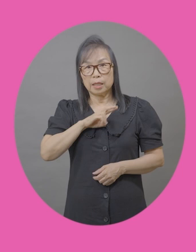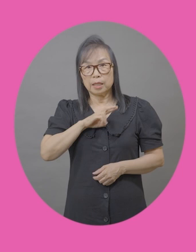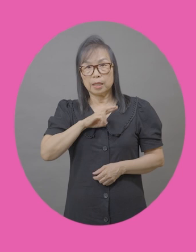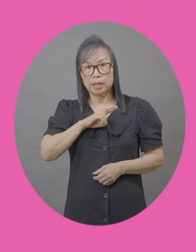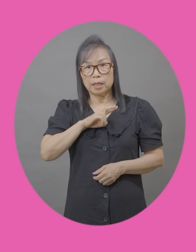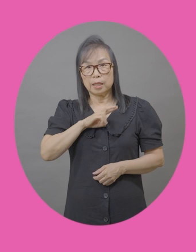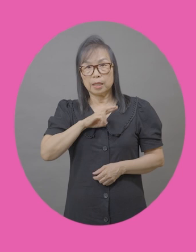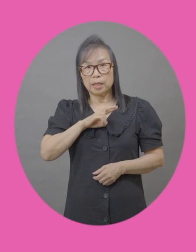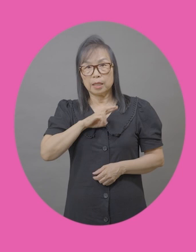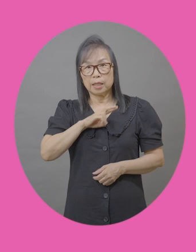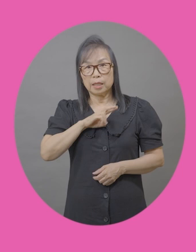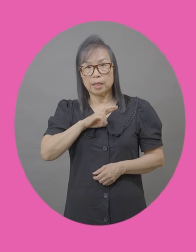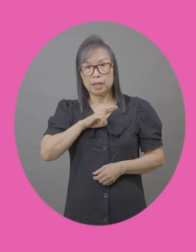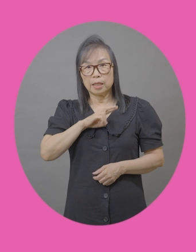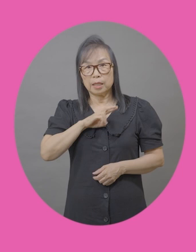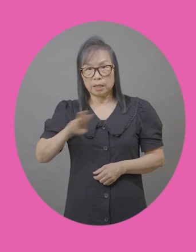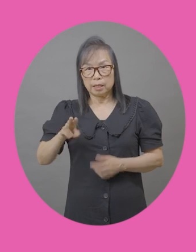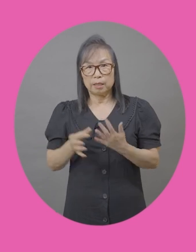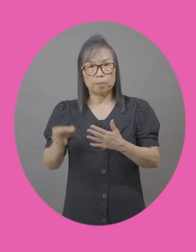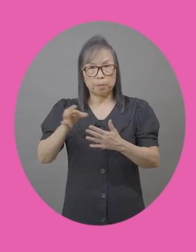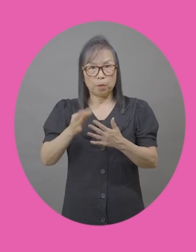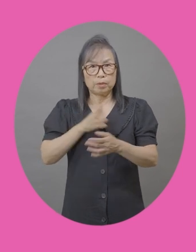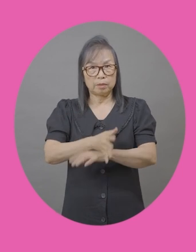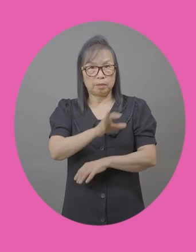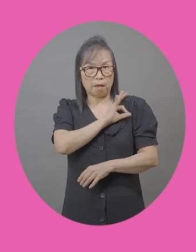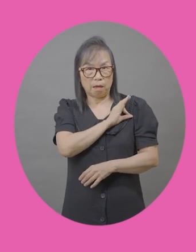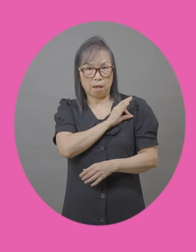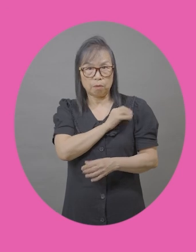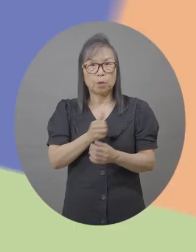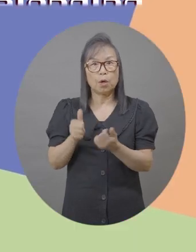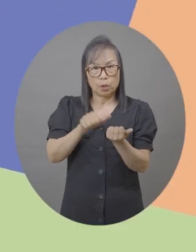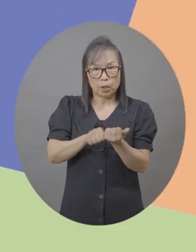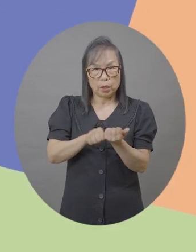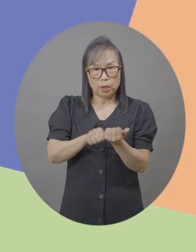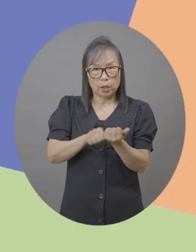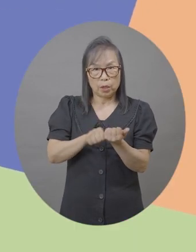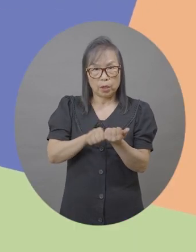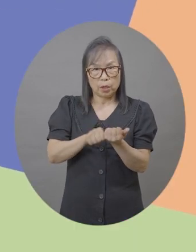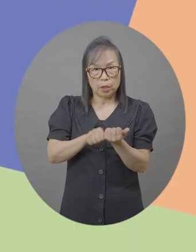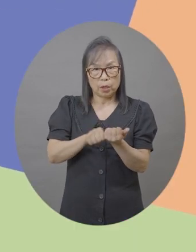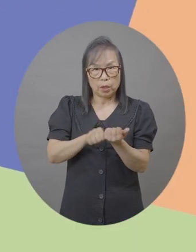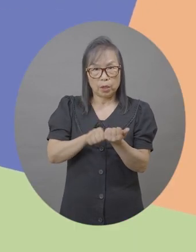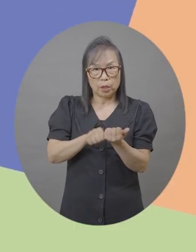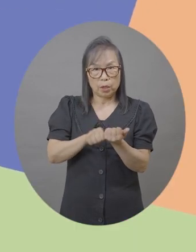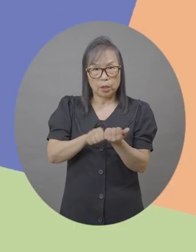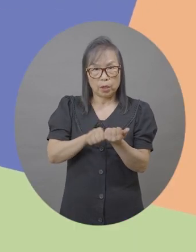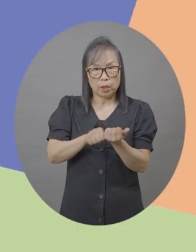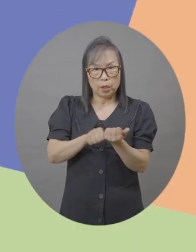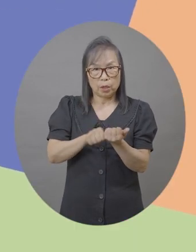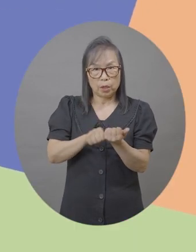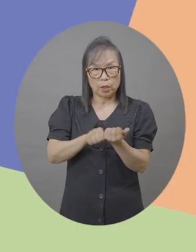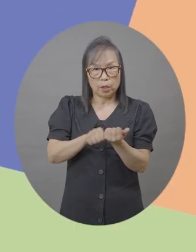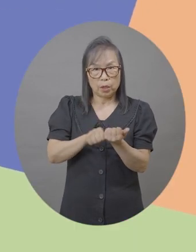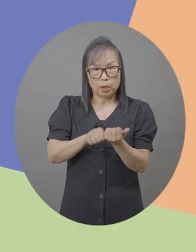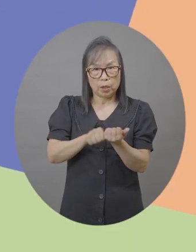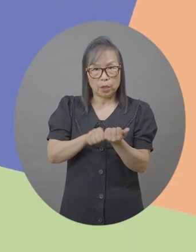empathy." Mentee's voiceover says, "Sense of responsibility and empathy." The phone moves upwards and downwards,